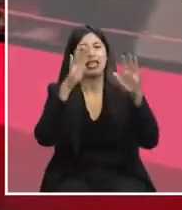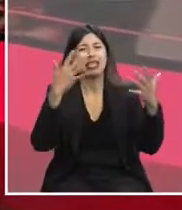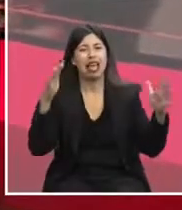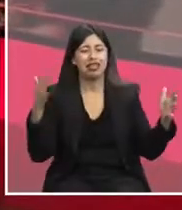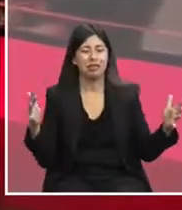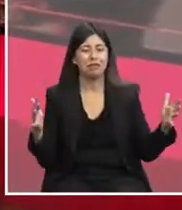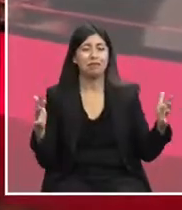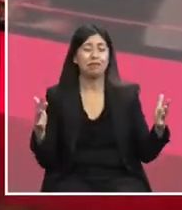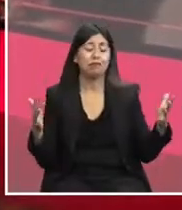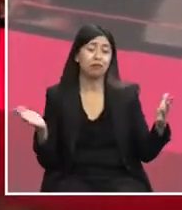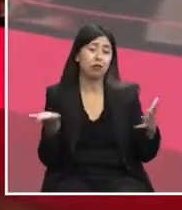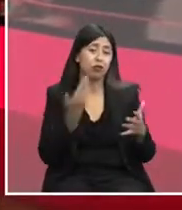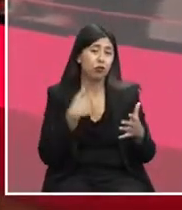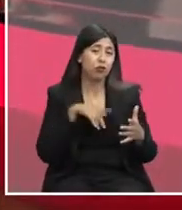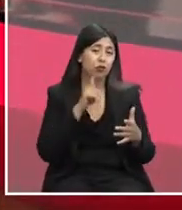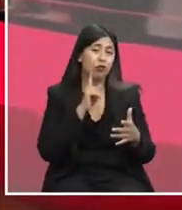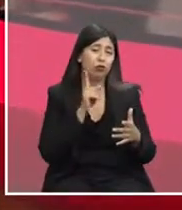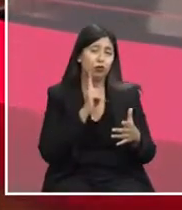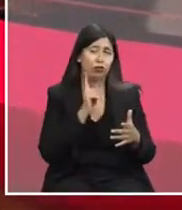is